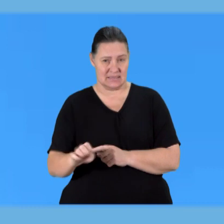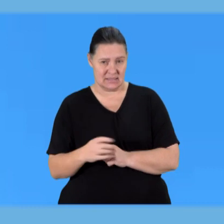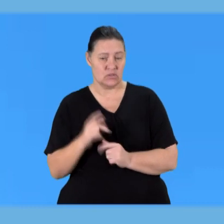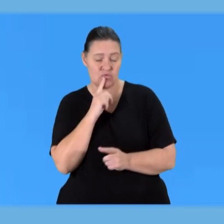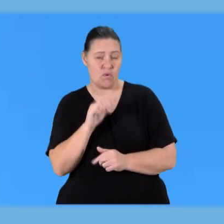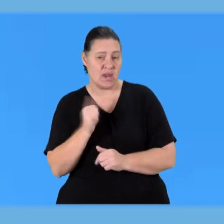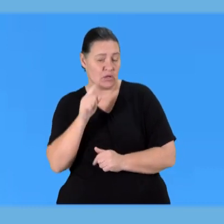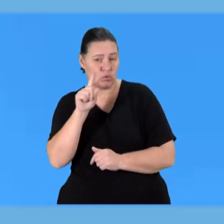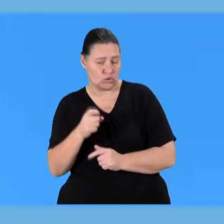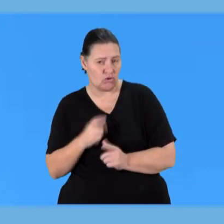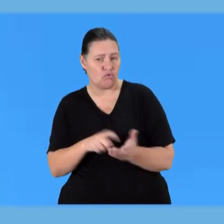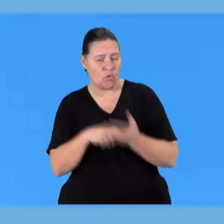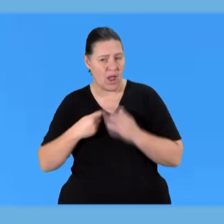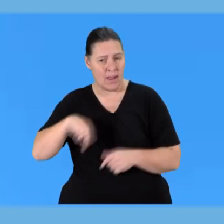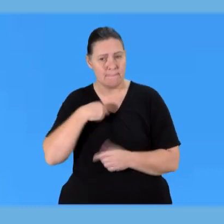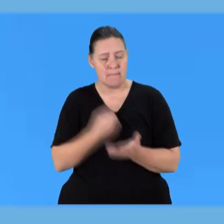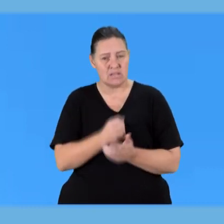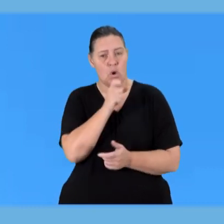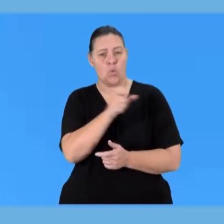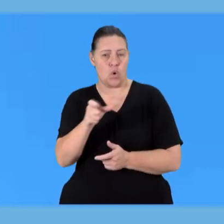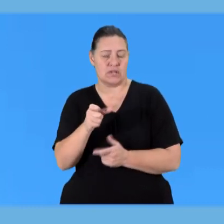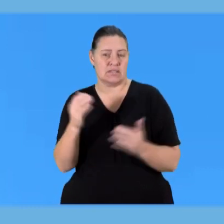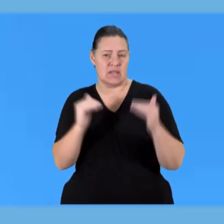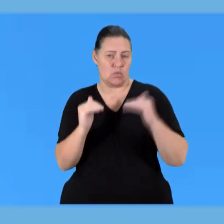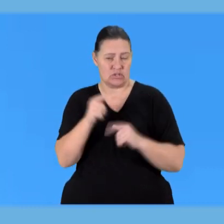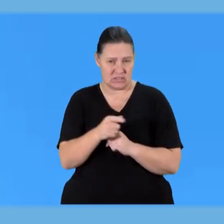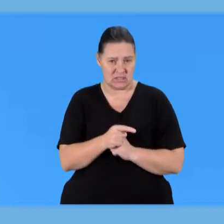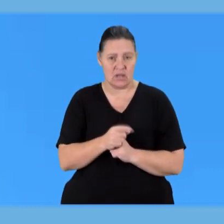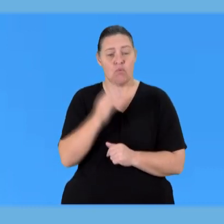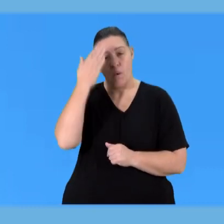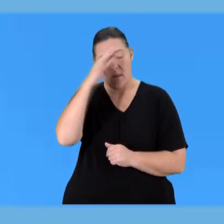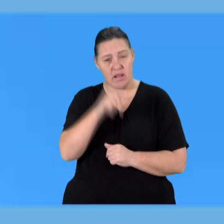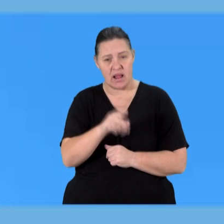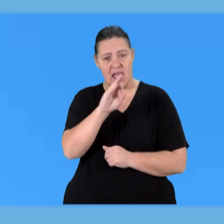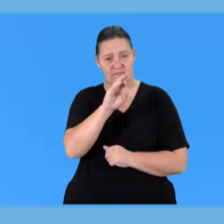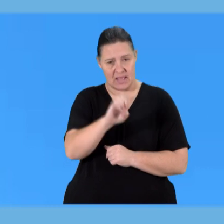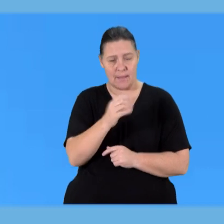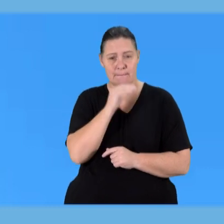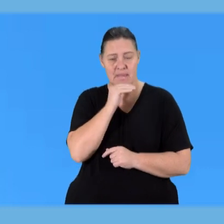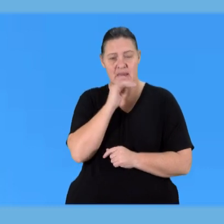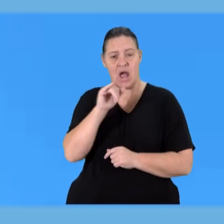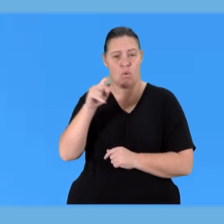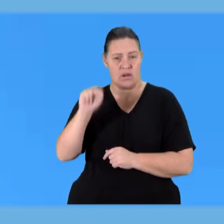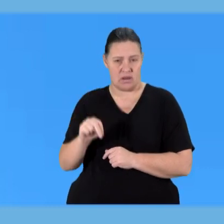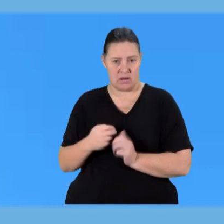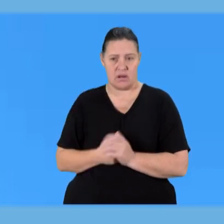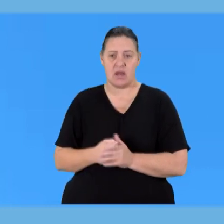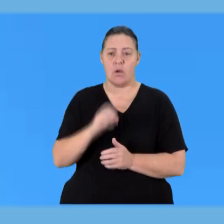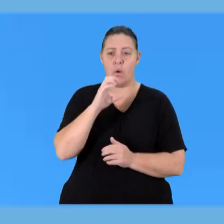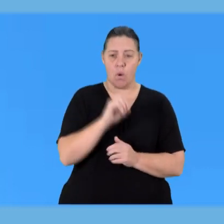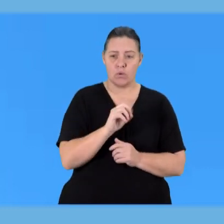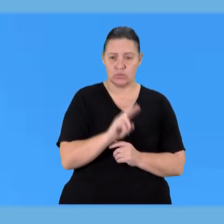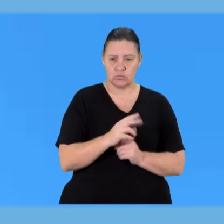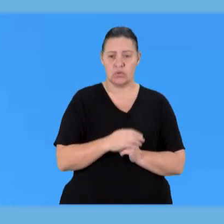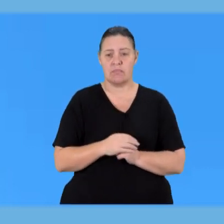oxide. So the next question requires us to give the word equation for this reaction. So we do know that Fe means iron, and then O2, that's